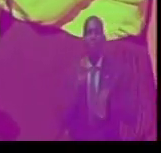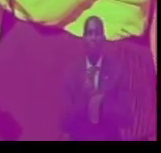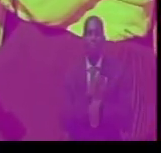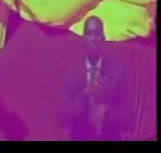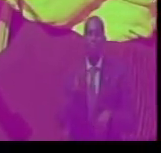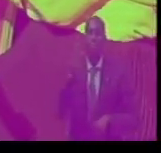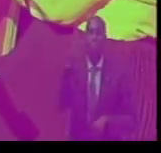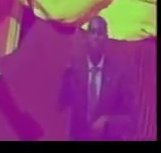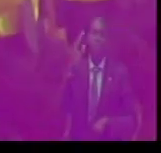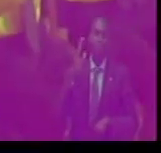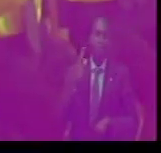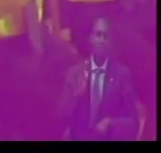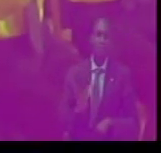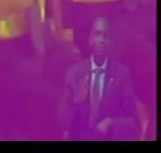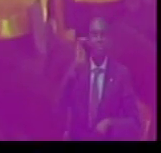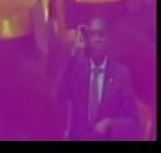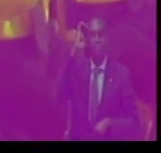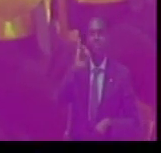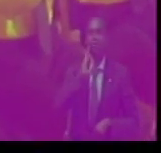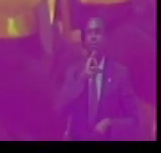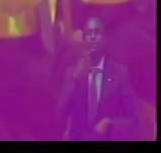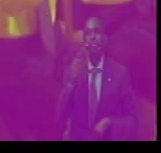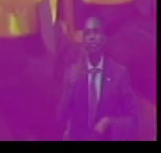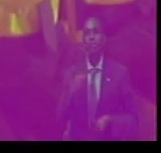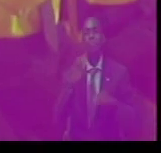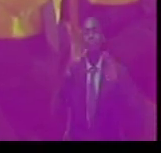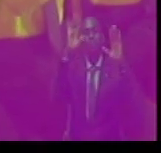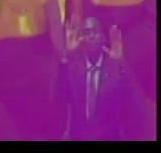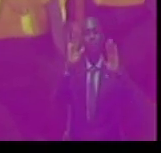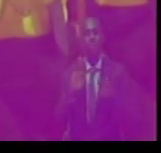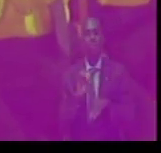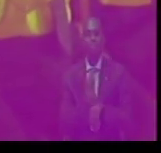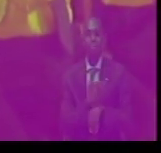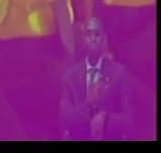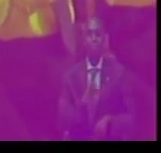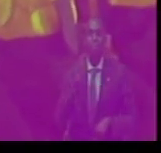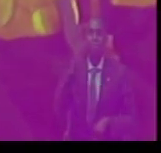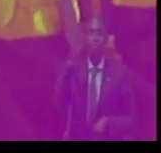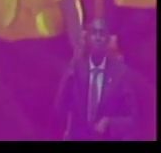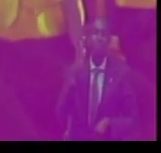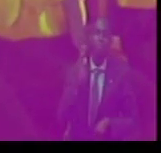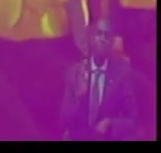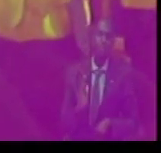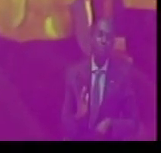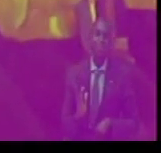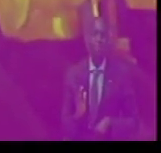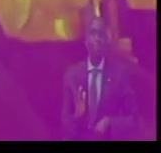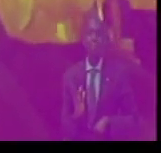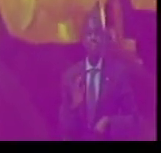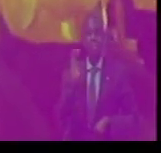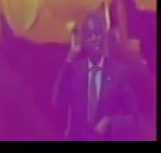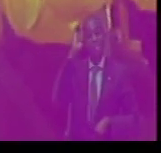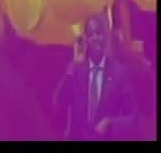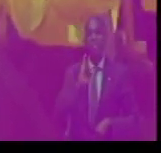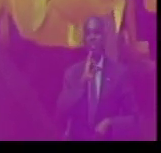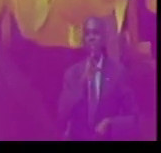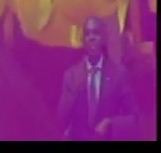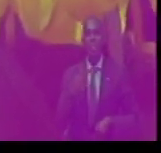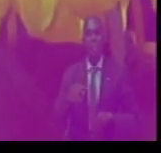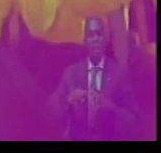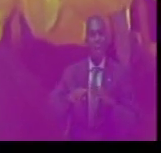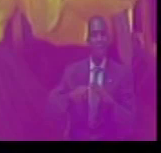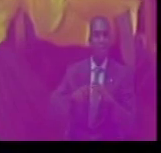Let's worship the Lord, give Him glory. Lift up your hands and praise the name of the Lord for what He has done.